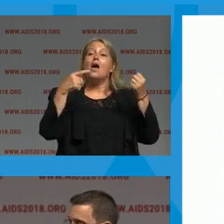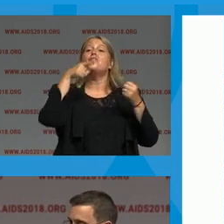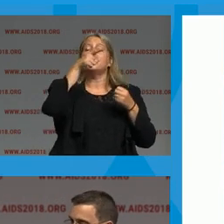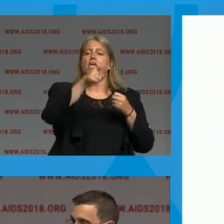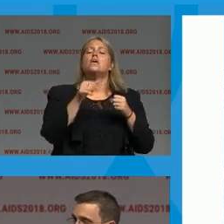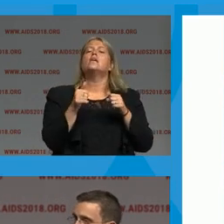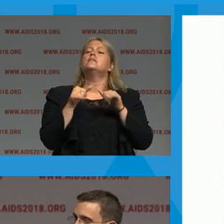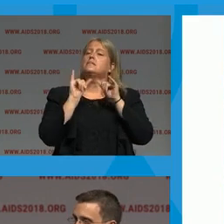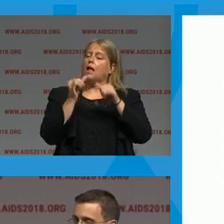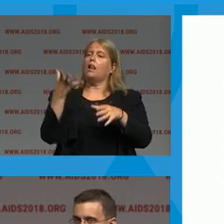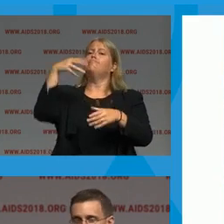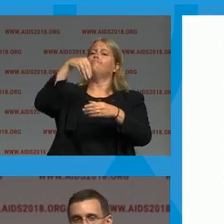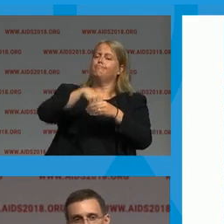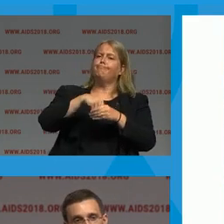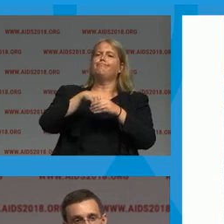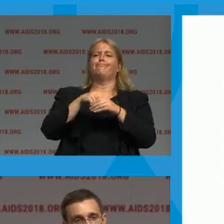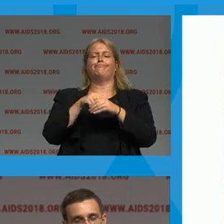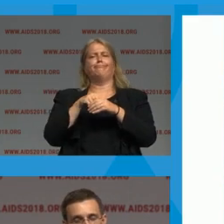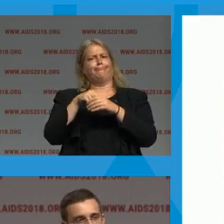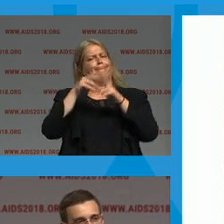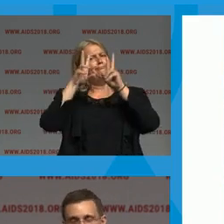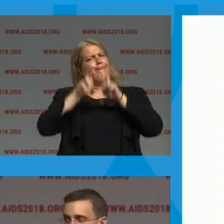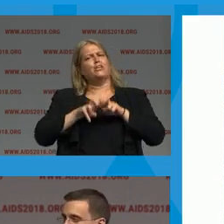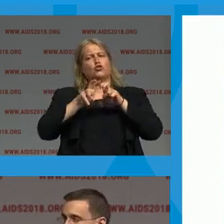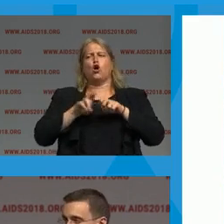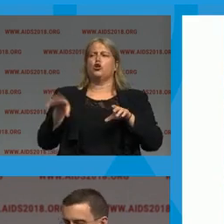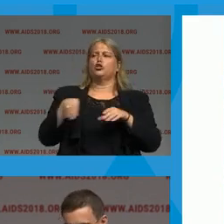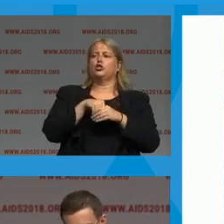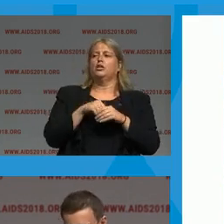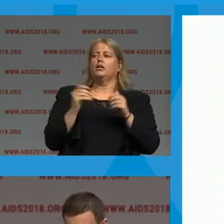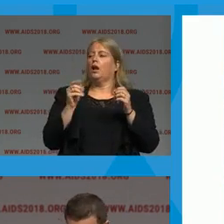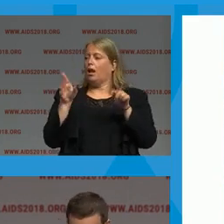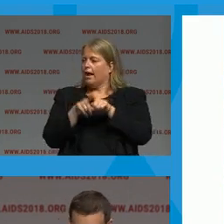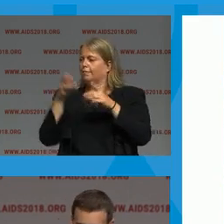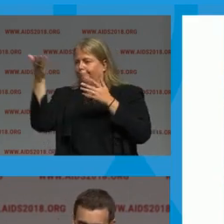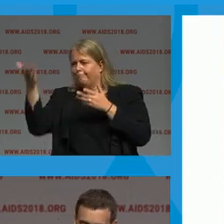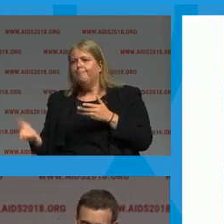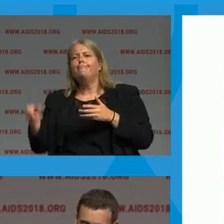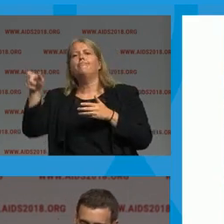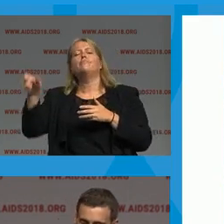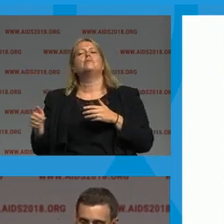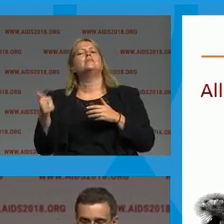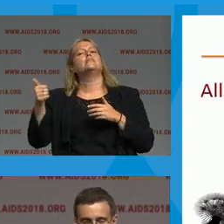like this man, and like so many of you who I've had the honor of speaking to today.